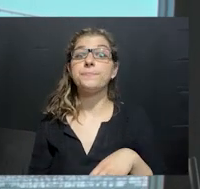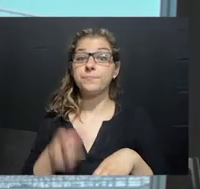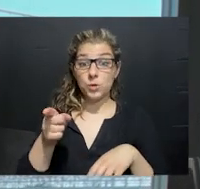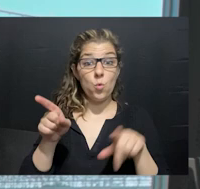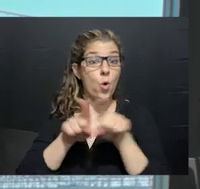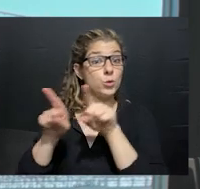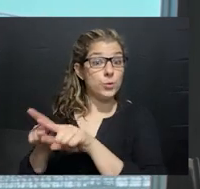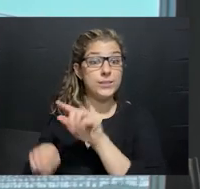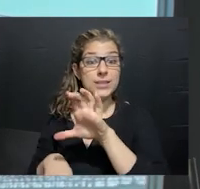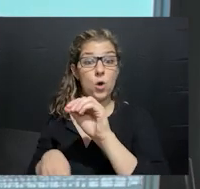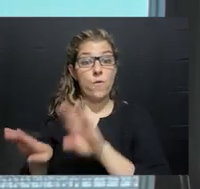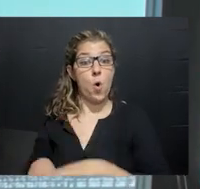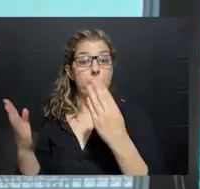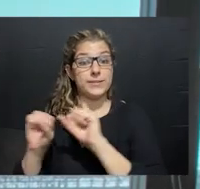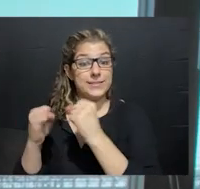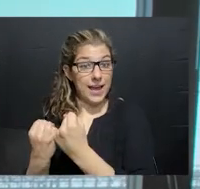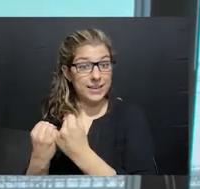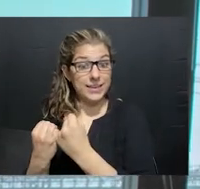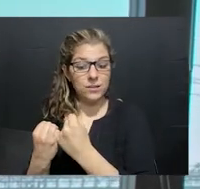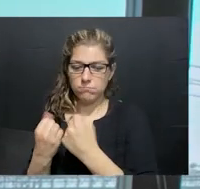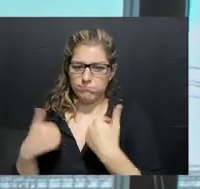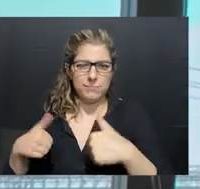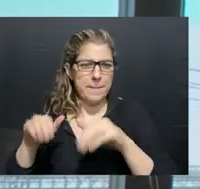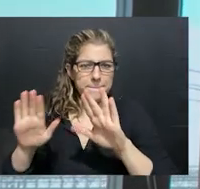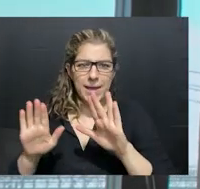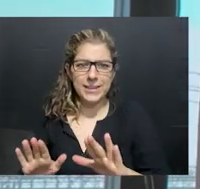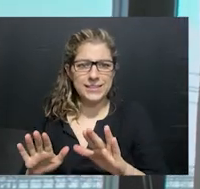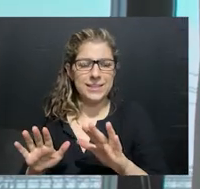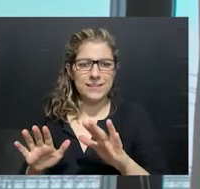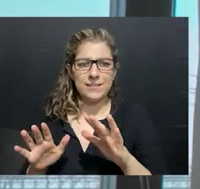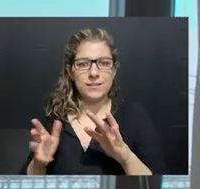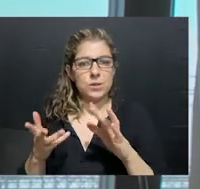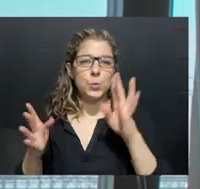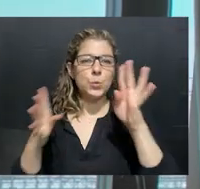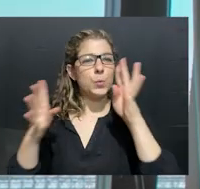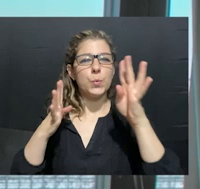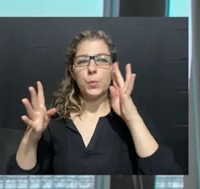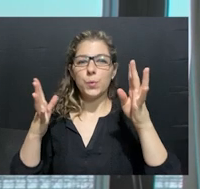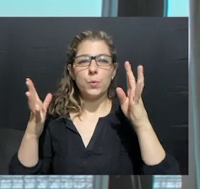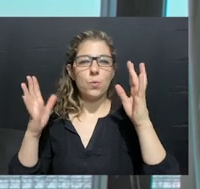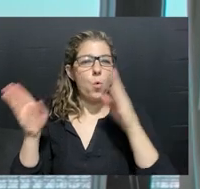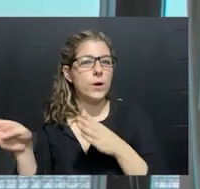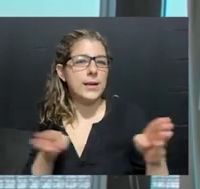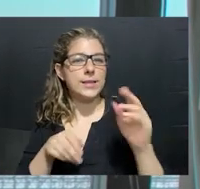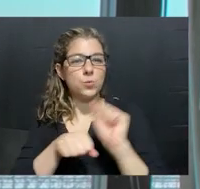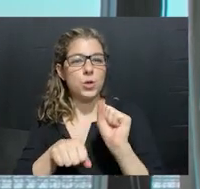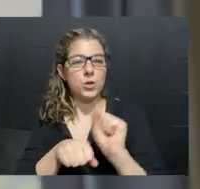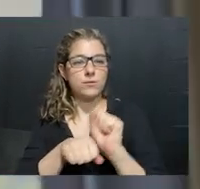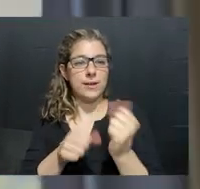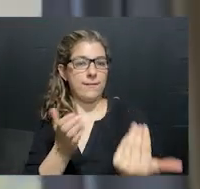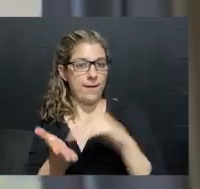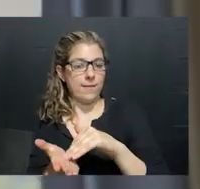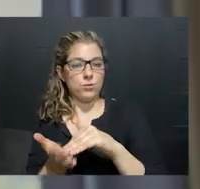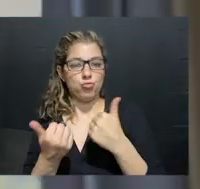CEO of the Open Society, doing phenomenal philanthropic and organizing work, again,